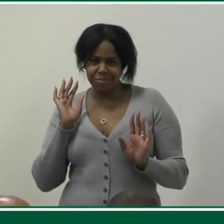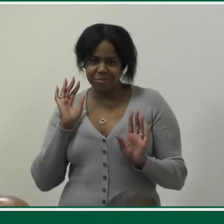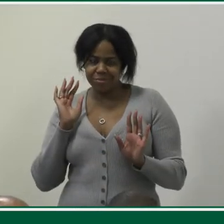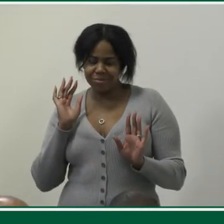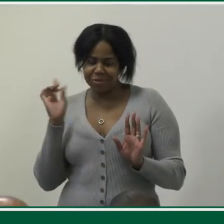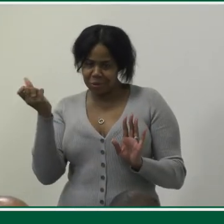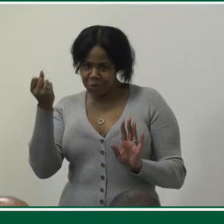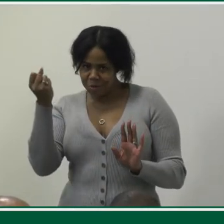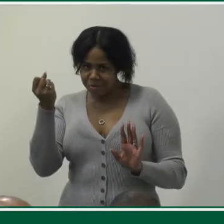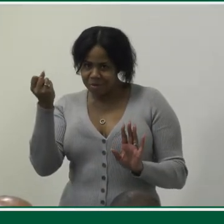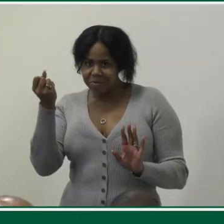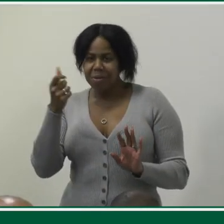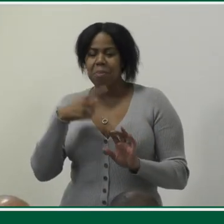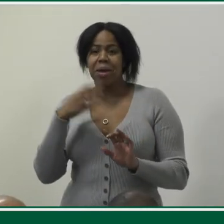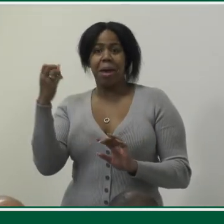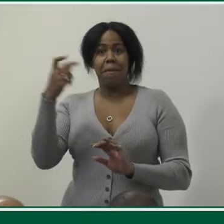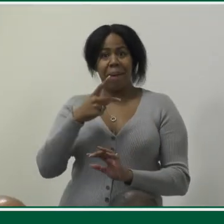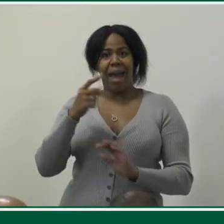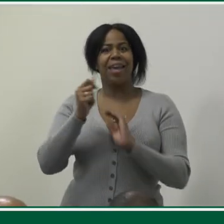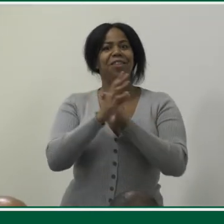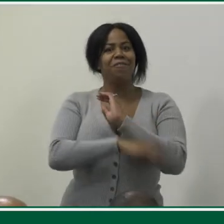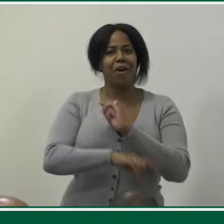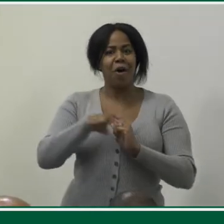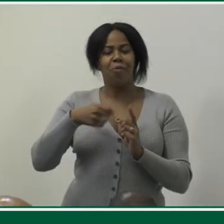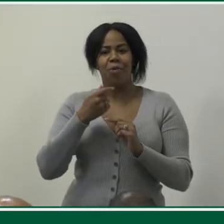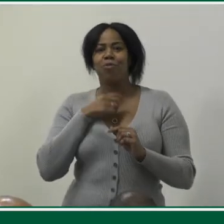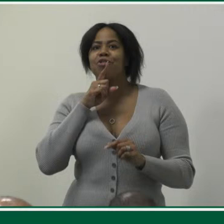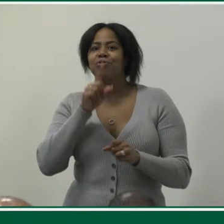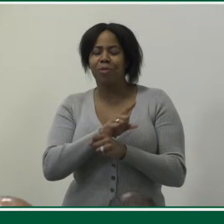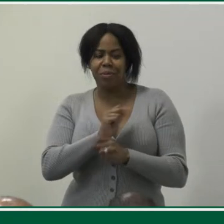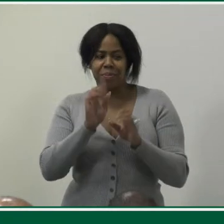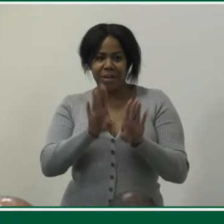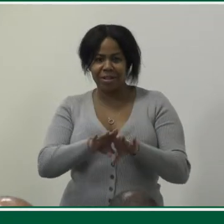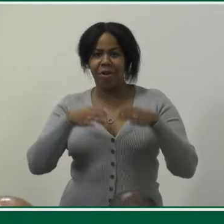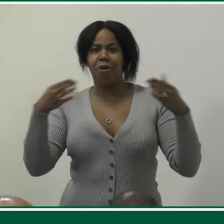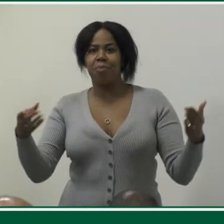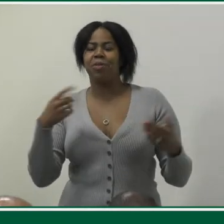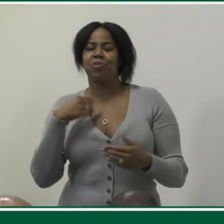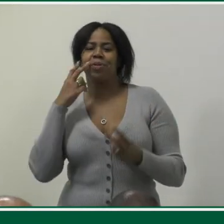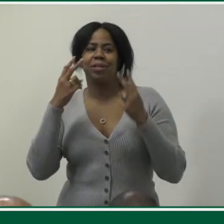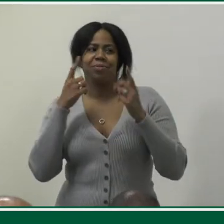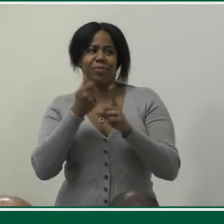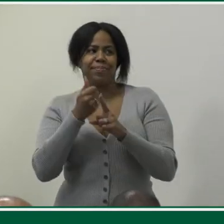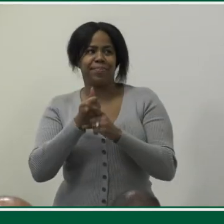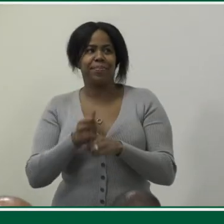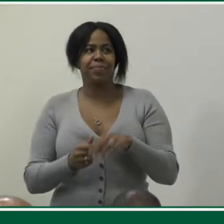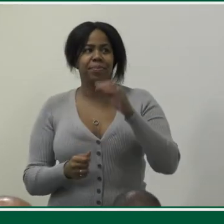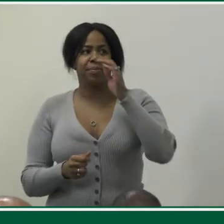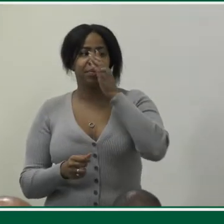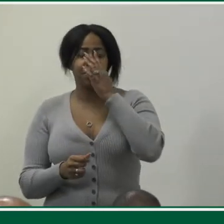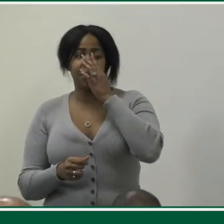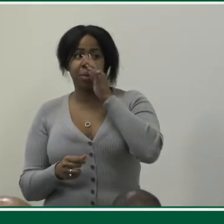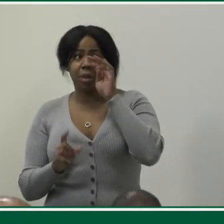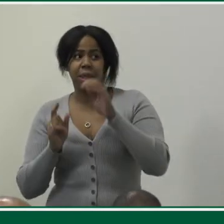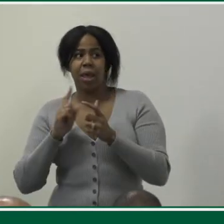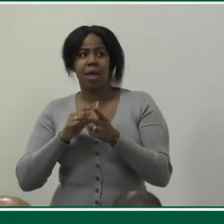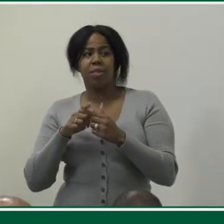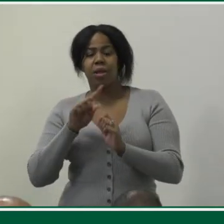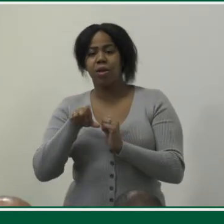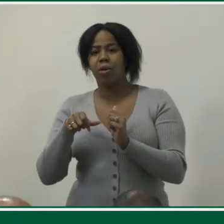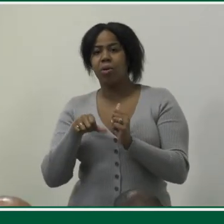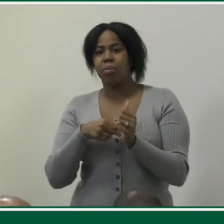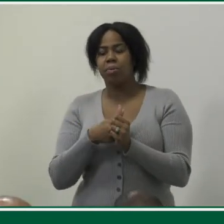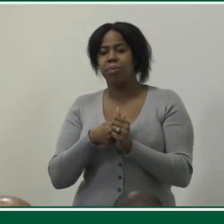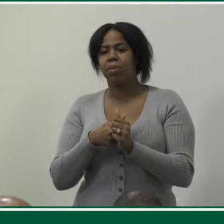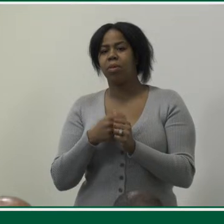But come back in fall when we do the full launch, and you can see what it looks like. And then around the corner, we also have a study center.